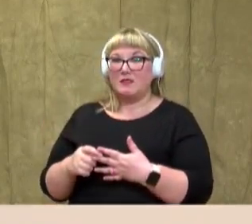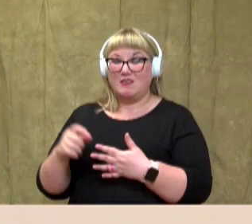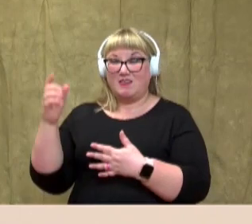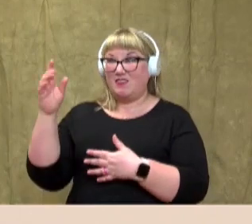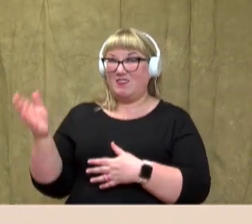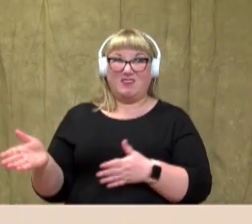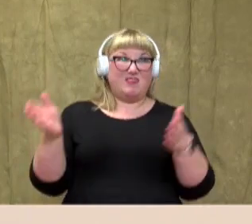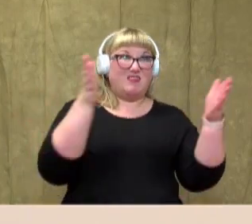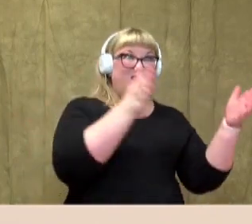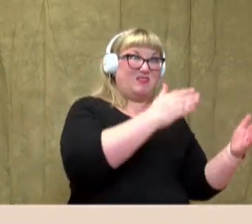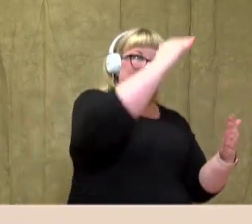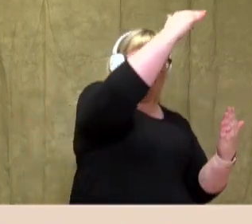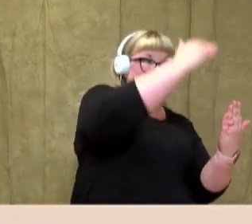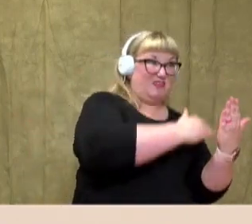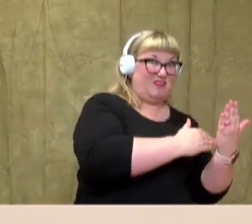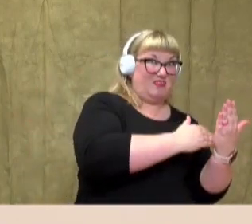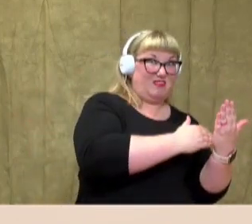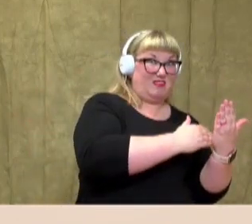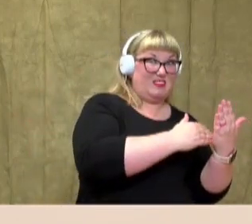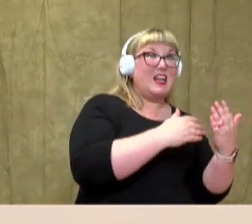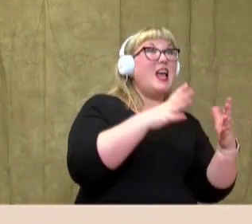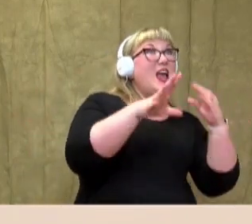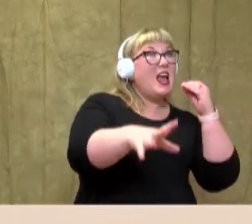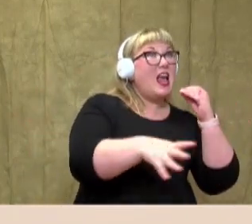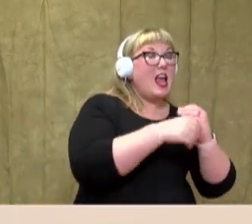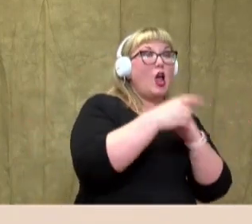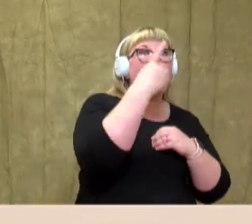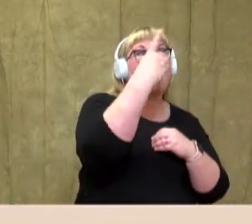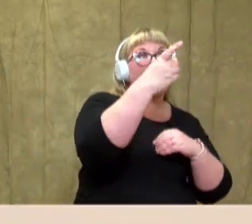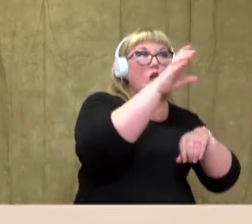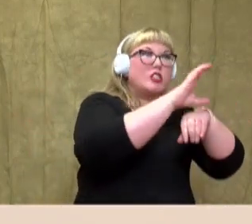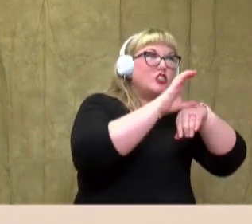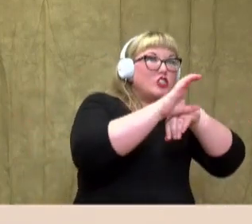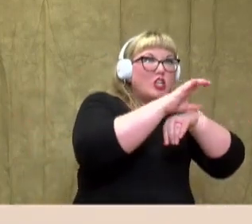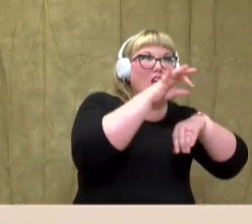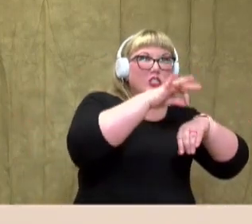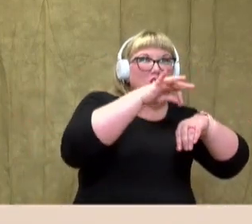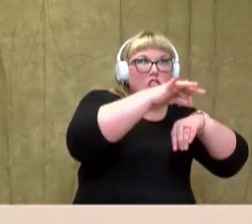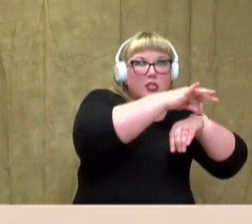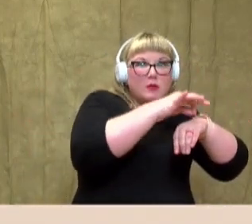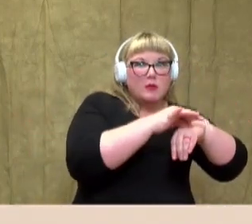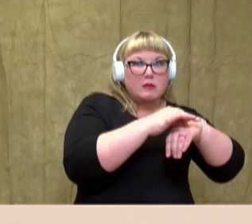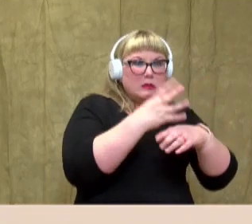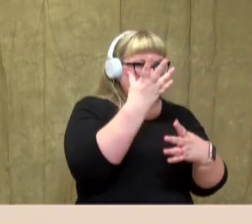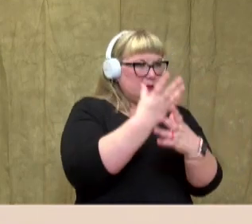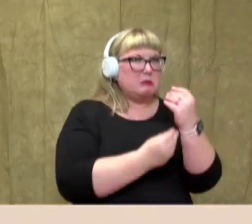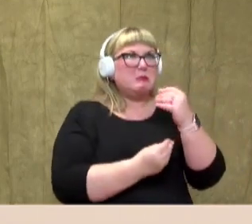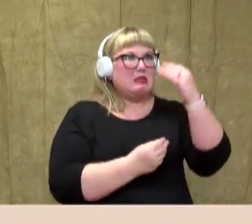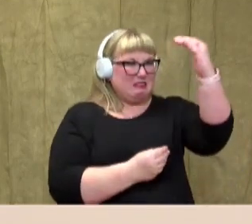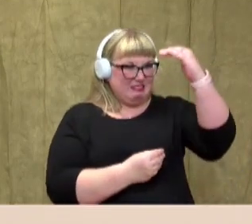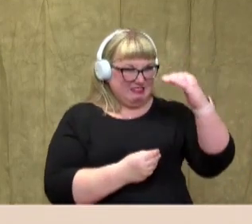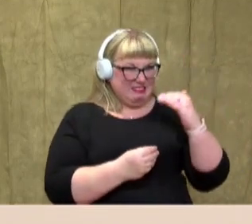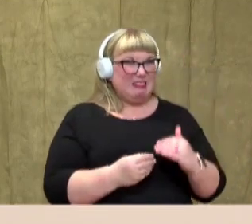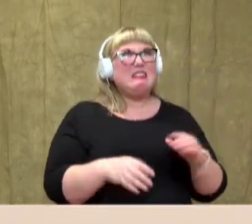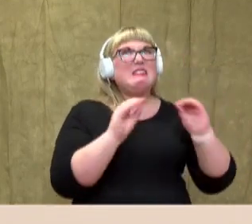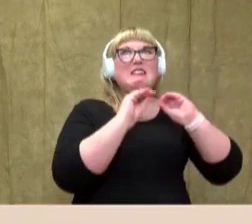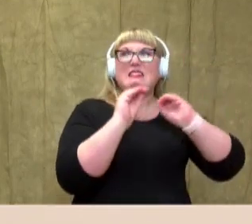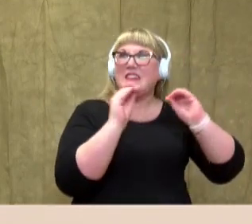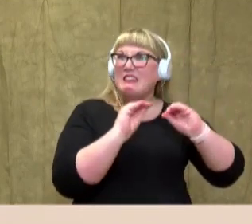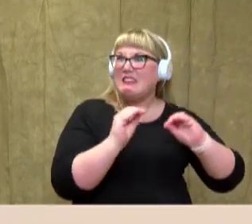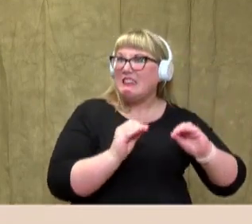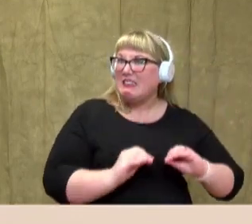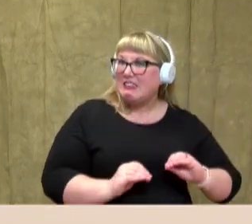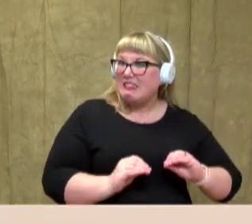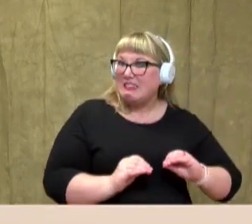need to look at our next step. It tells us to add one chocolate chip, but there's a missing part here. You see, our